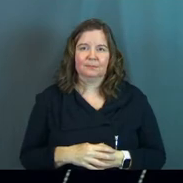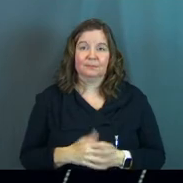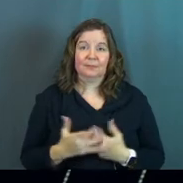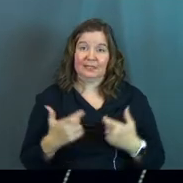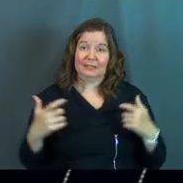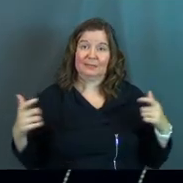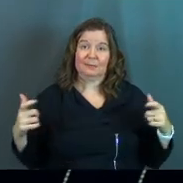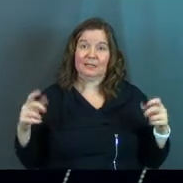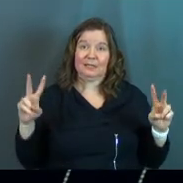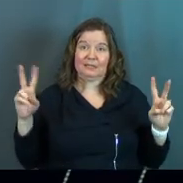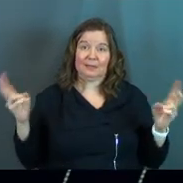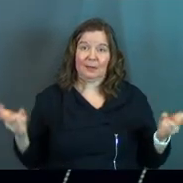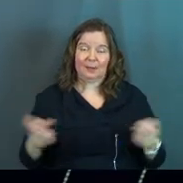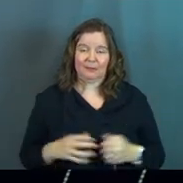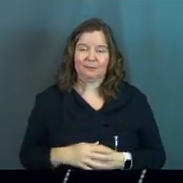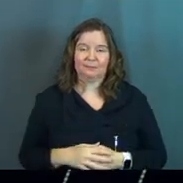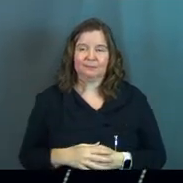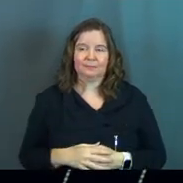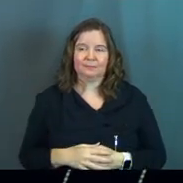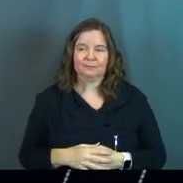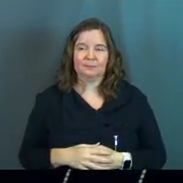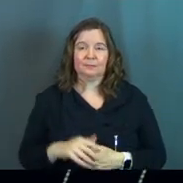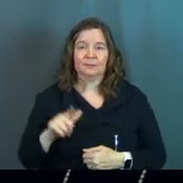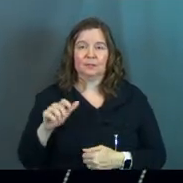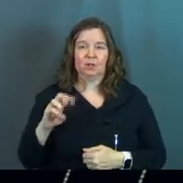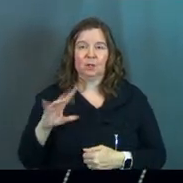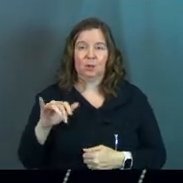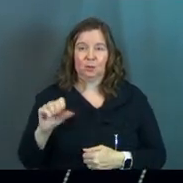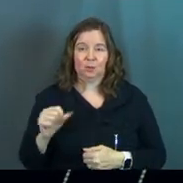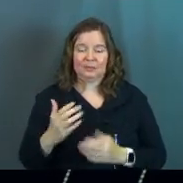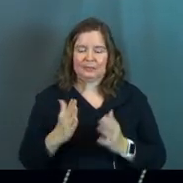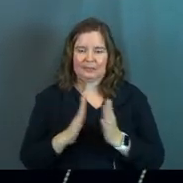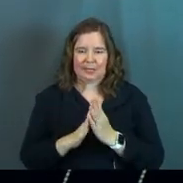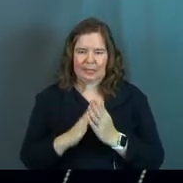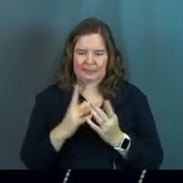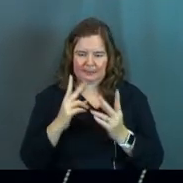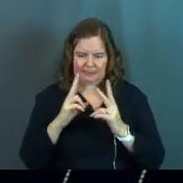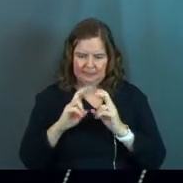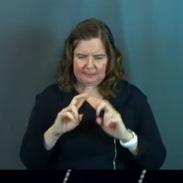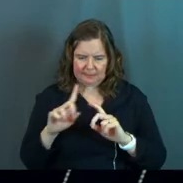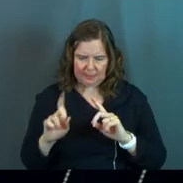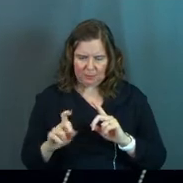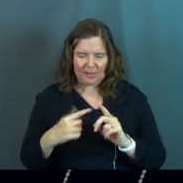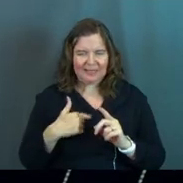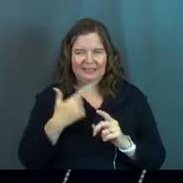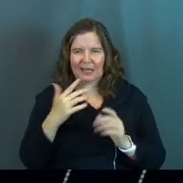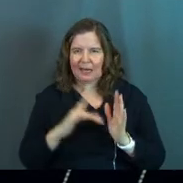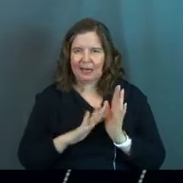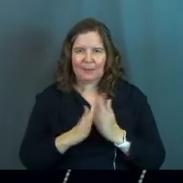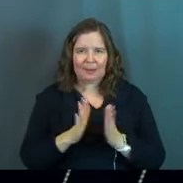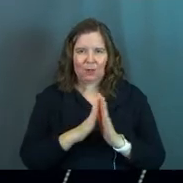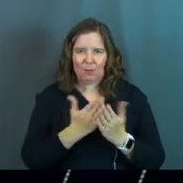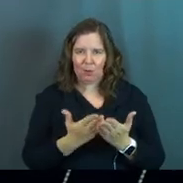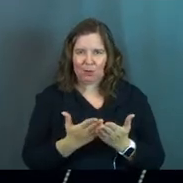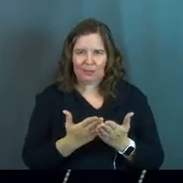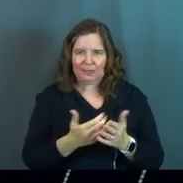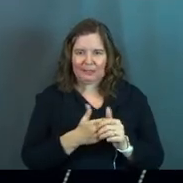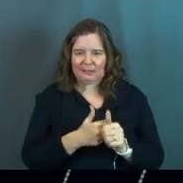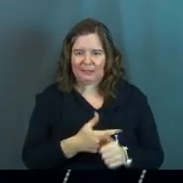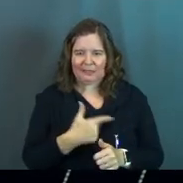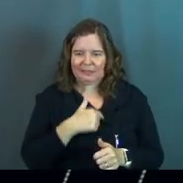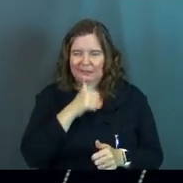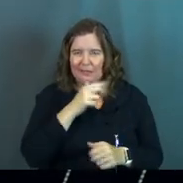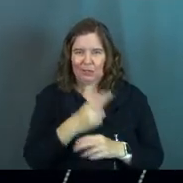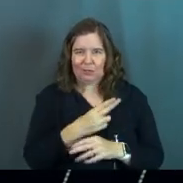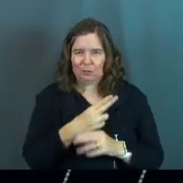Big topic. So Lewis asks that question, and it's not a biblical book in the sense that